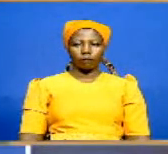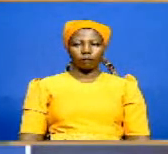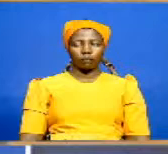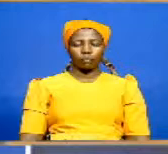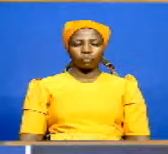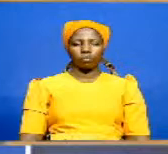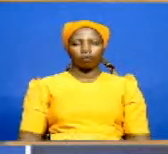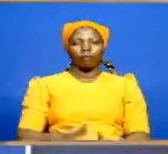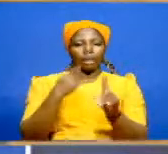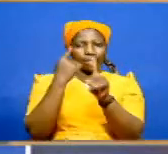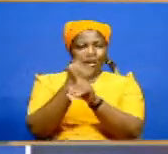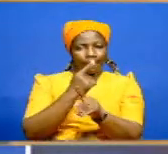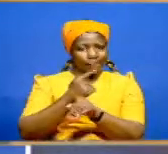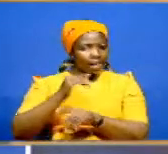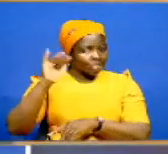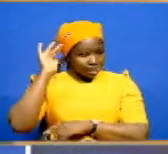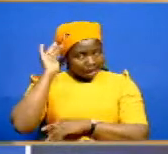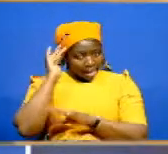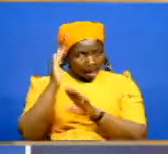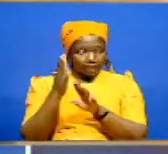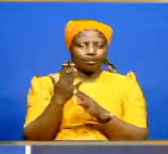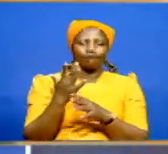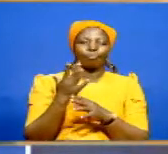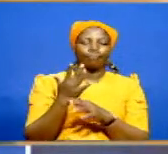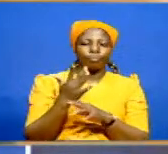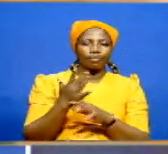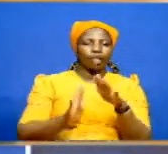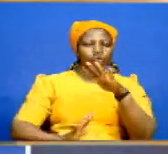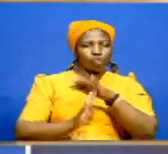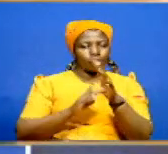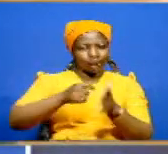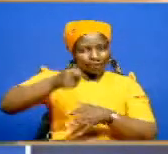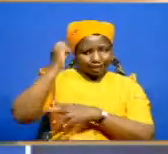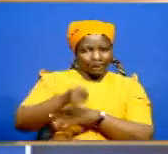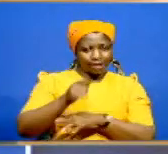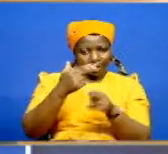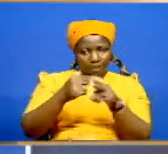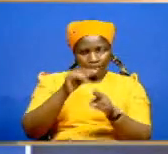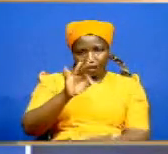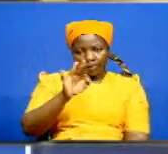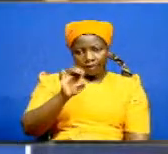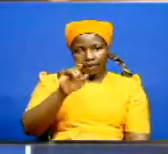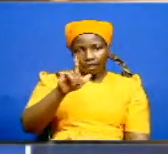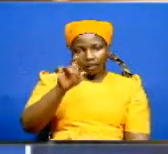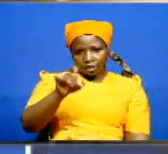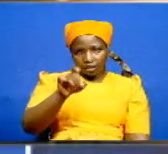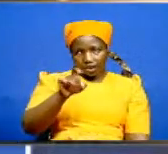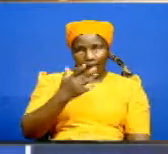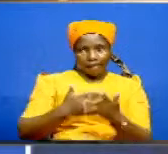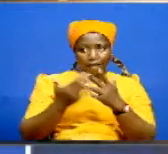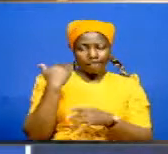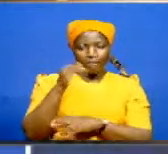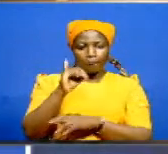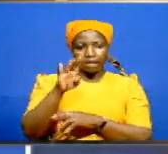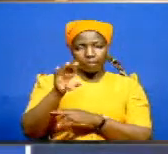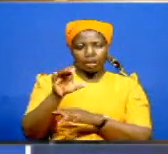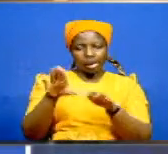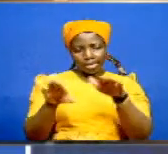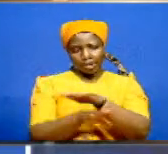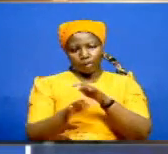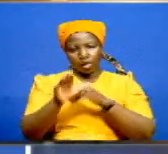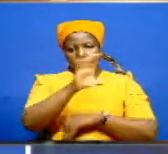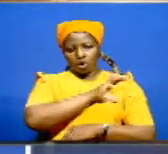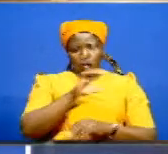In a defense hearing before Senior Principal Magistrate Felix Kombo, former IEBC Deputy Commissioner Wilson